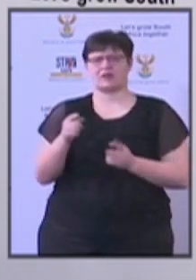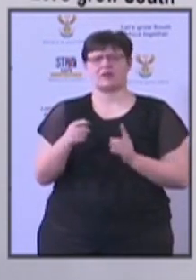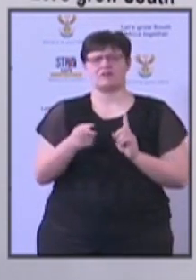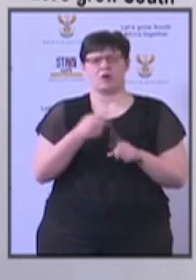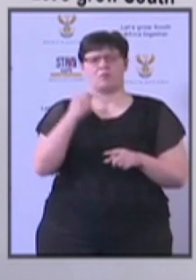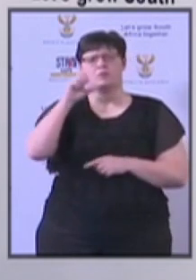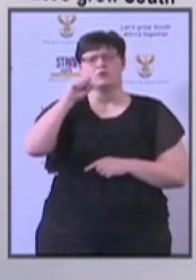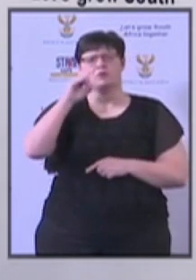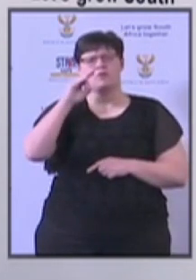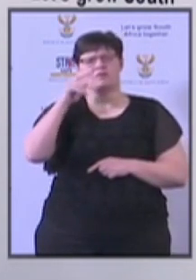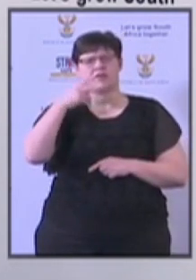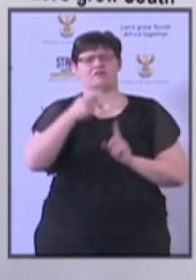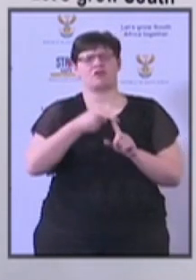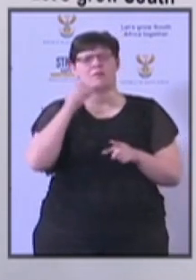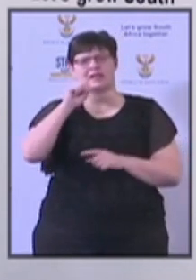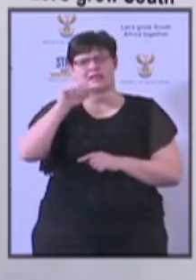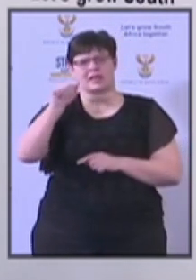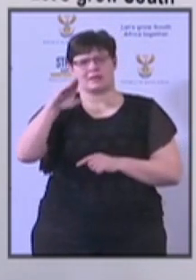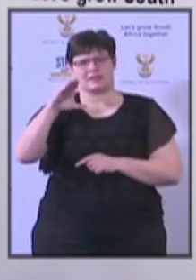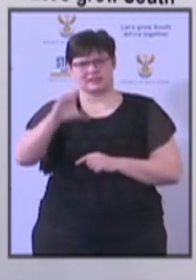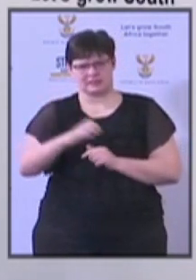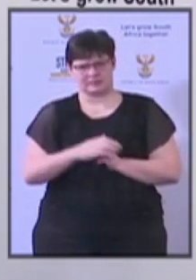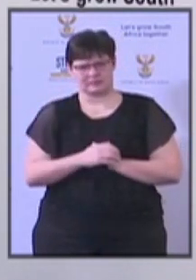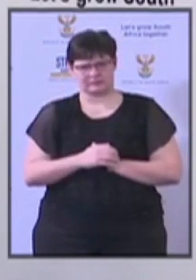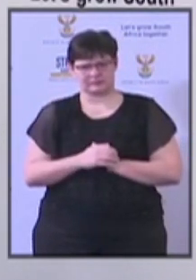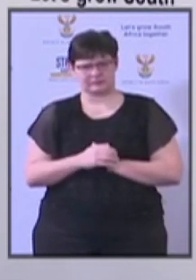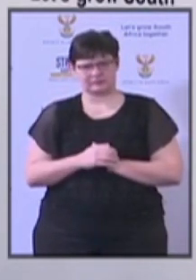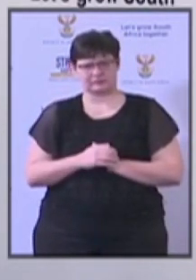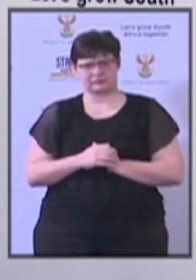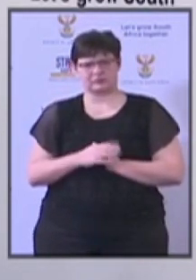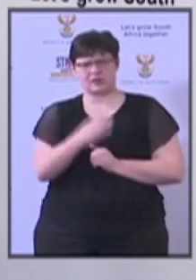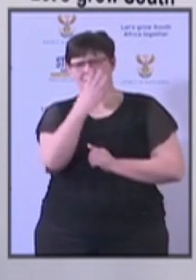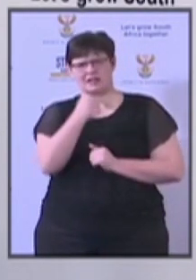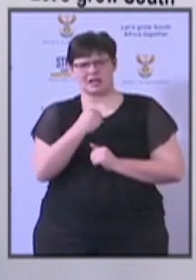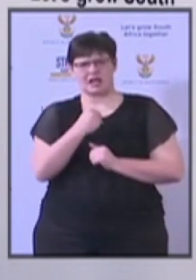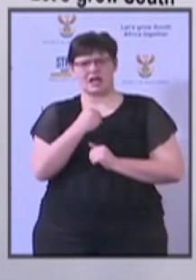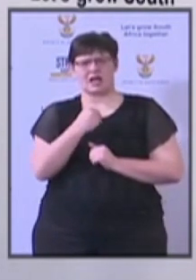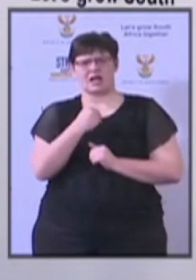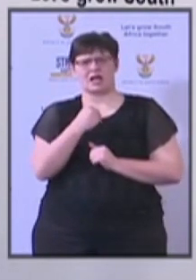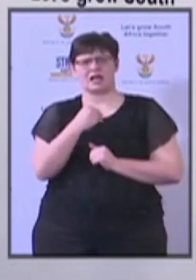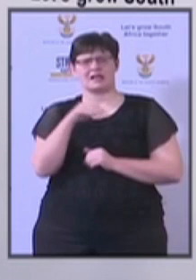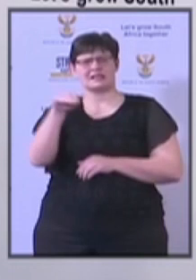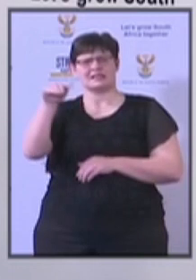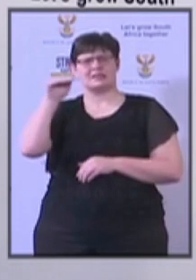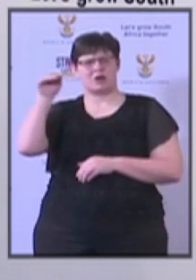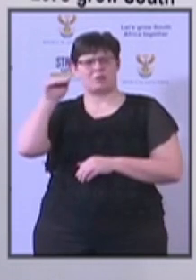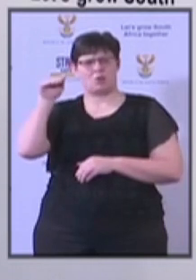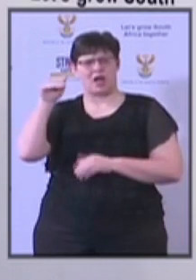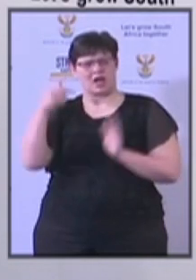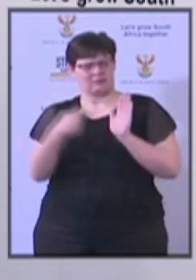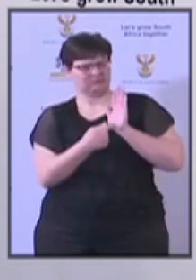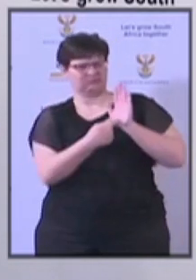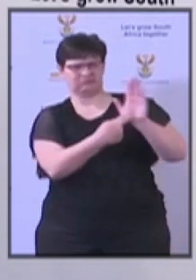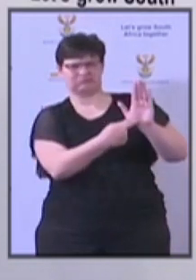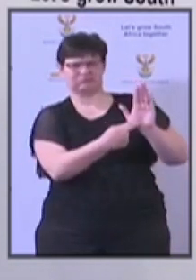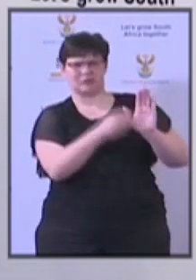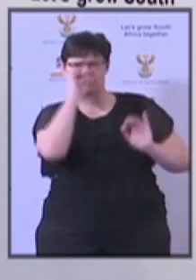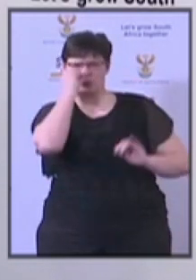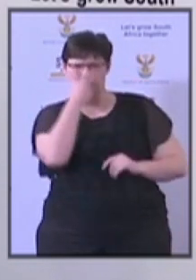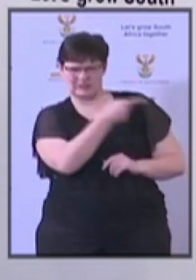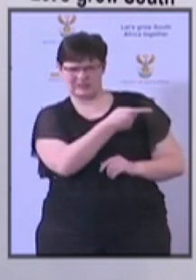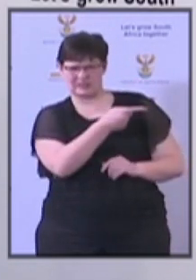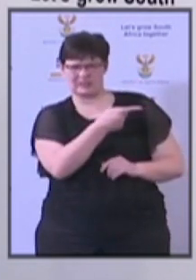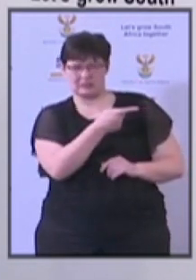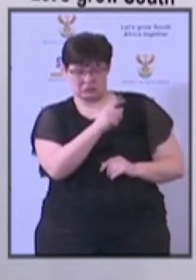Sophie, okay. Yes, ABC. She's asking, with Zimbabwe currently in the news, have you experienced